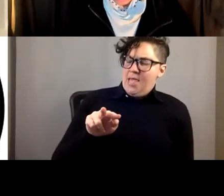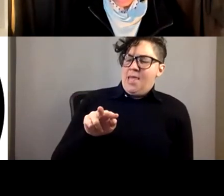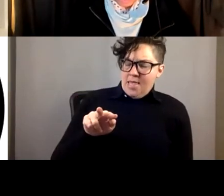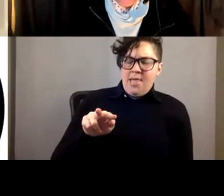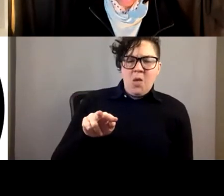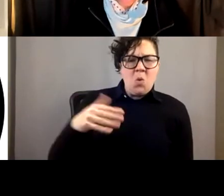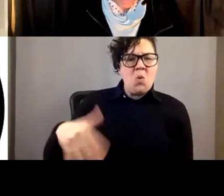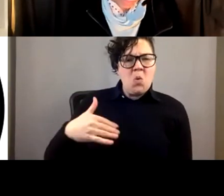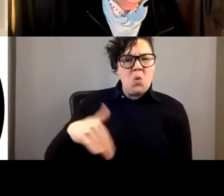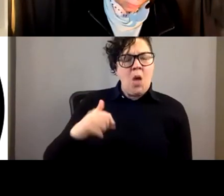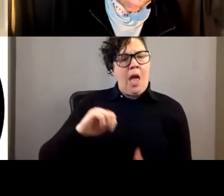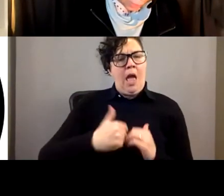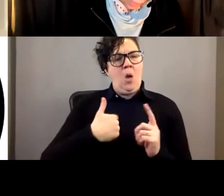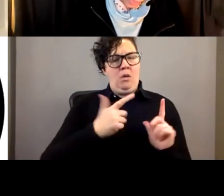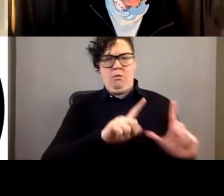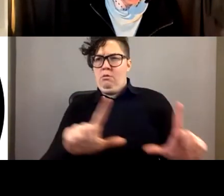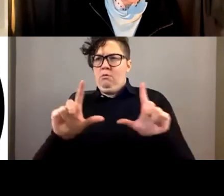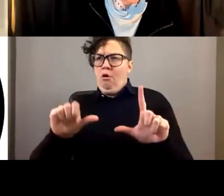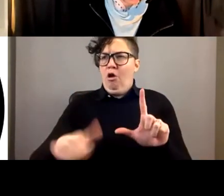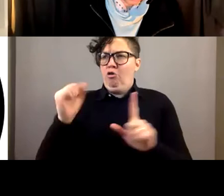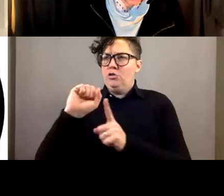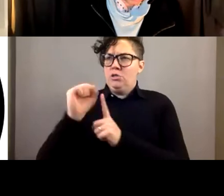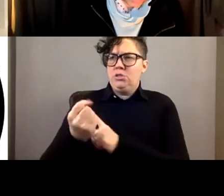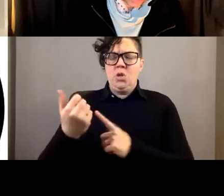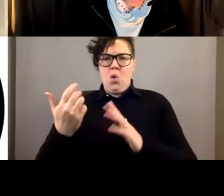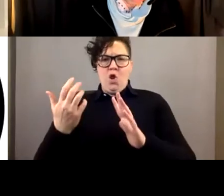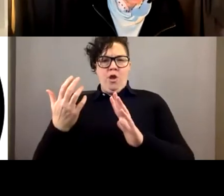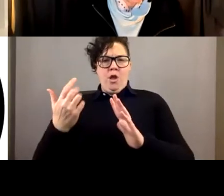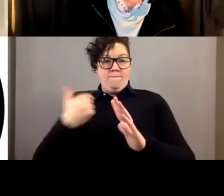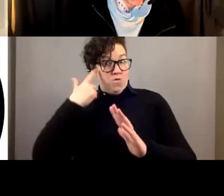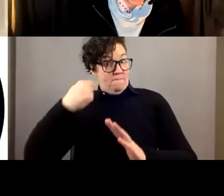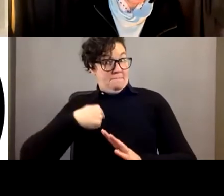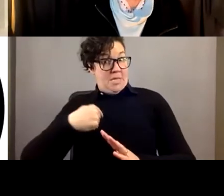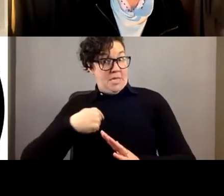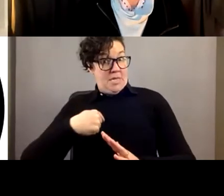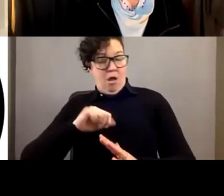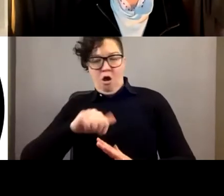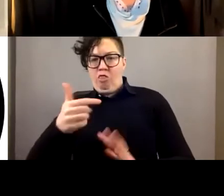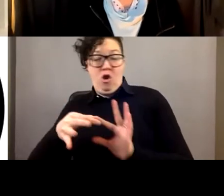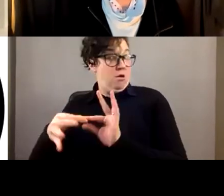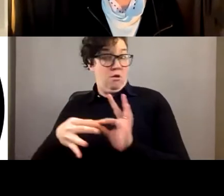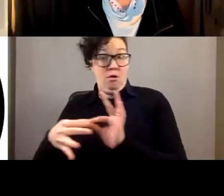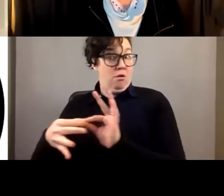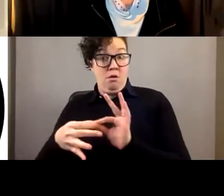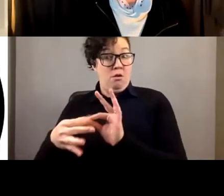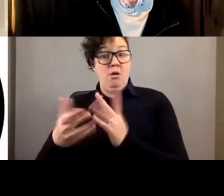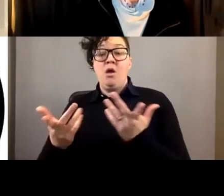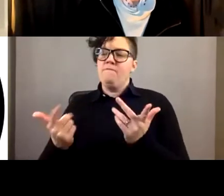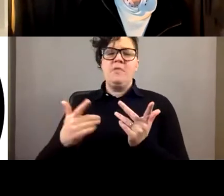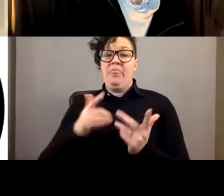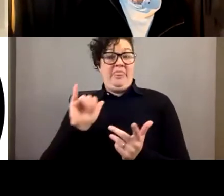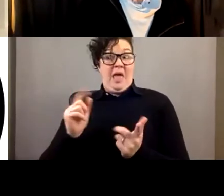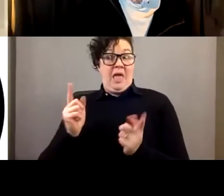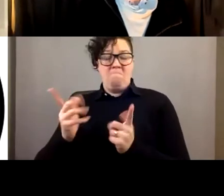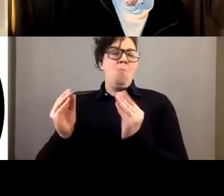I think, is how we live history from the inside out. And it was followed in me by another connection, much more benign,